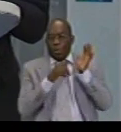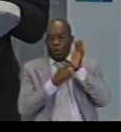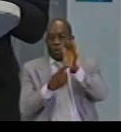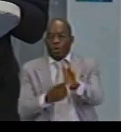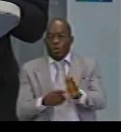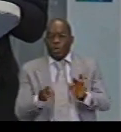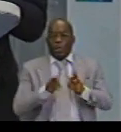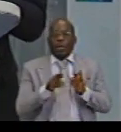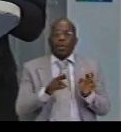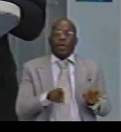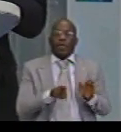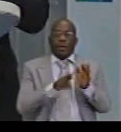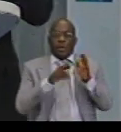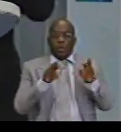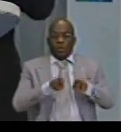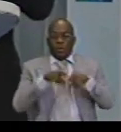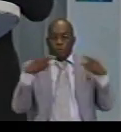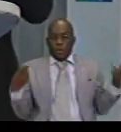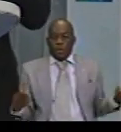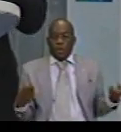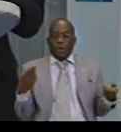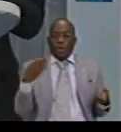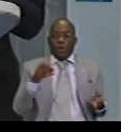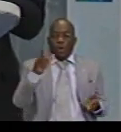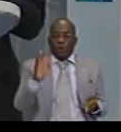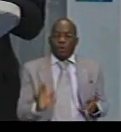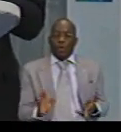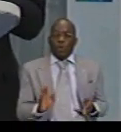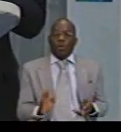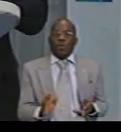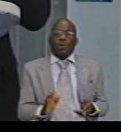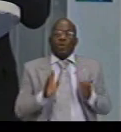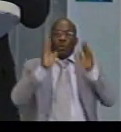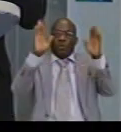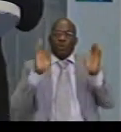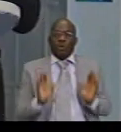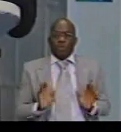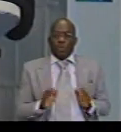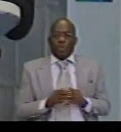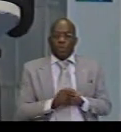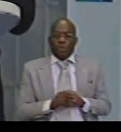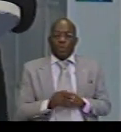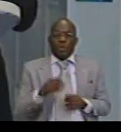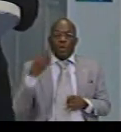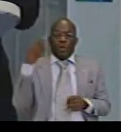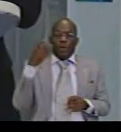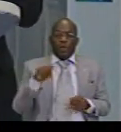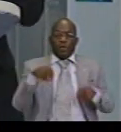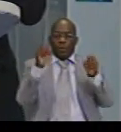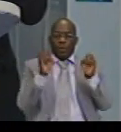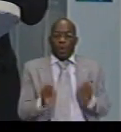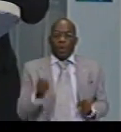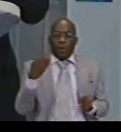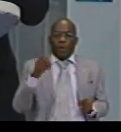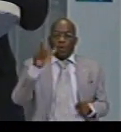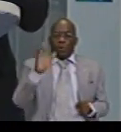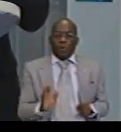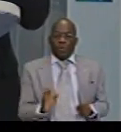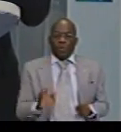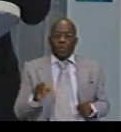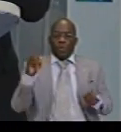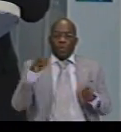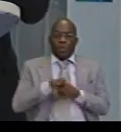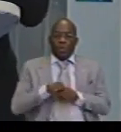revelation of God's mysteries, of the power of God in